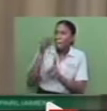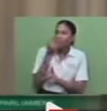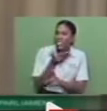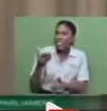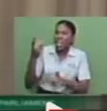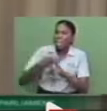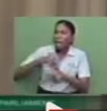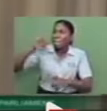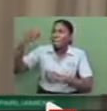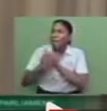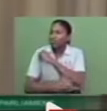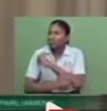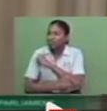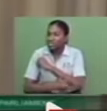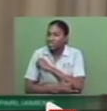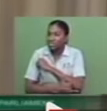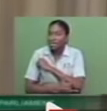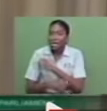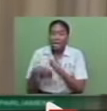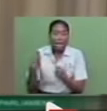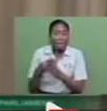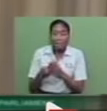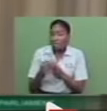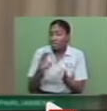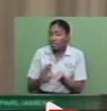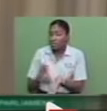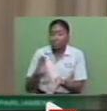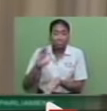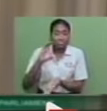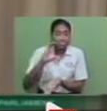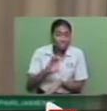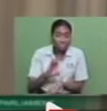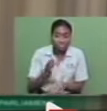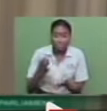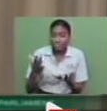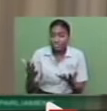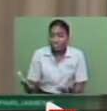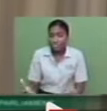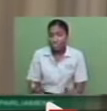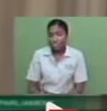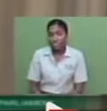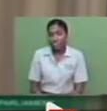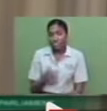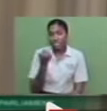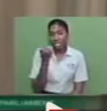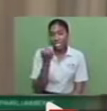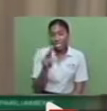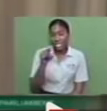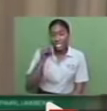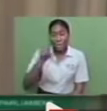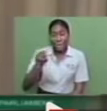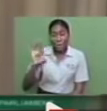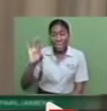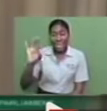the fiscal 2021 allocation for fees of $13.9 million. The